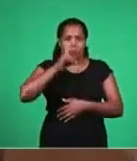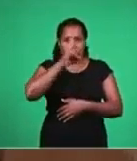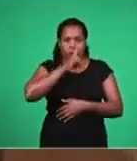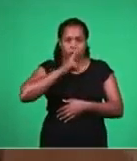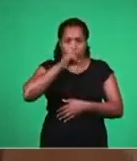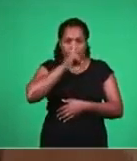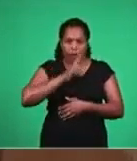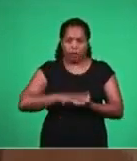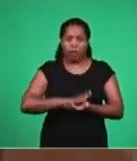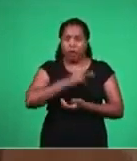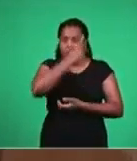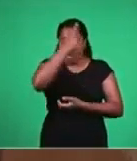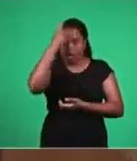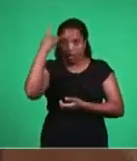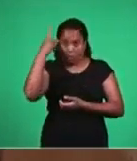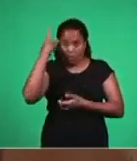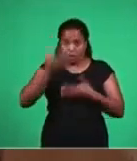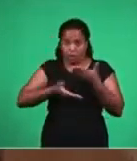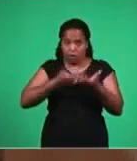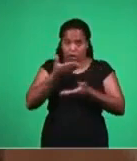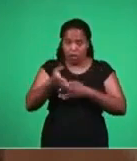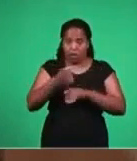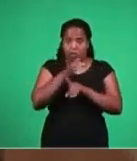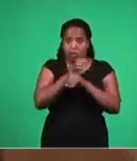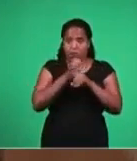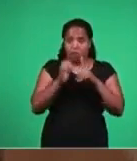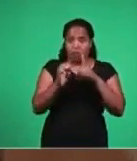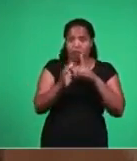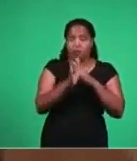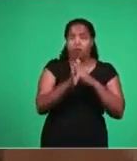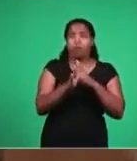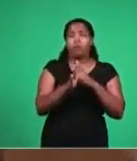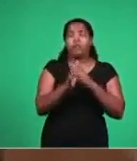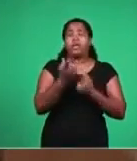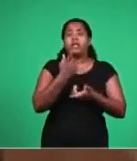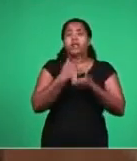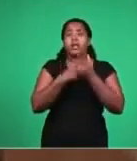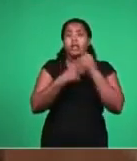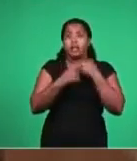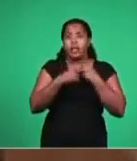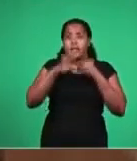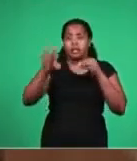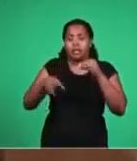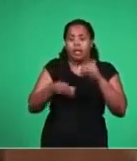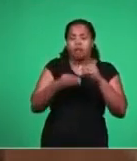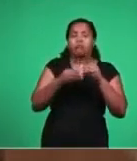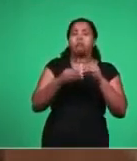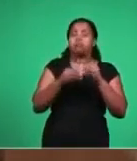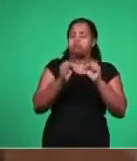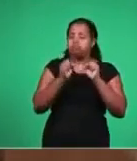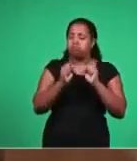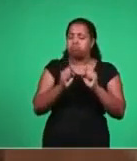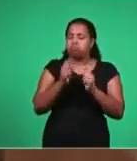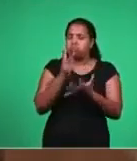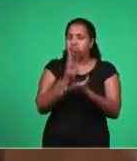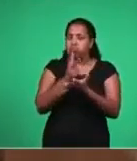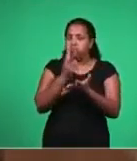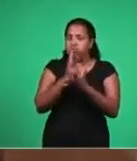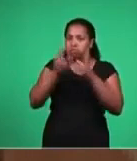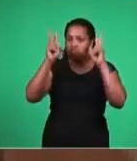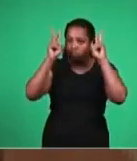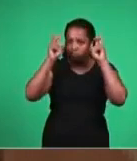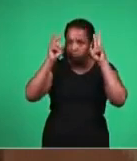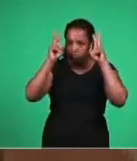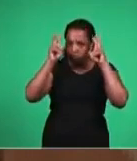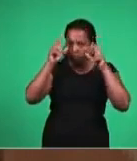The first Sunday that are here in this biblical school, if they wanna complete. So